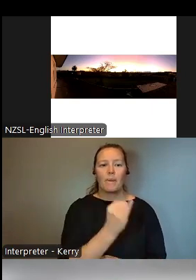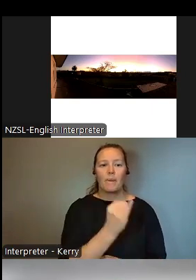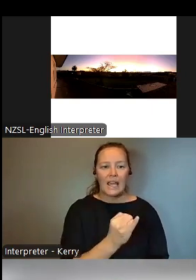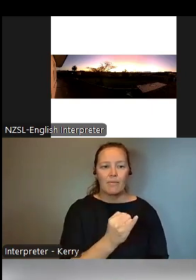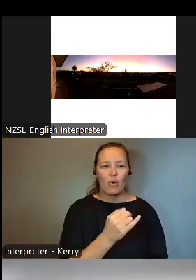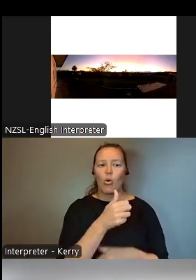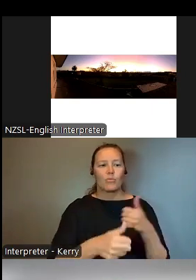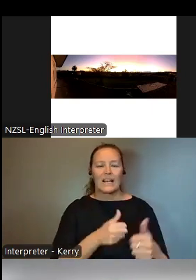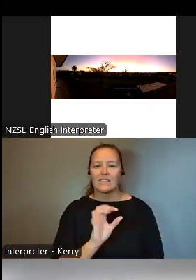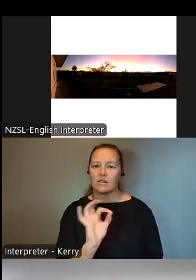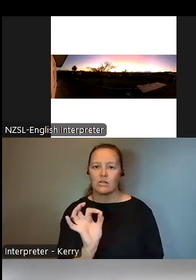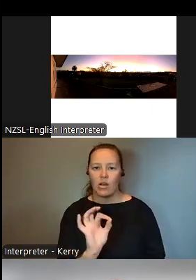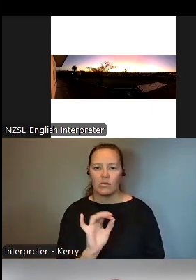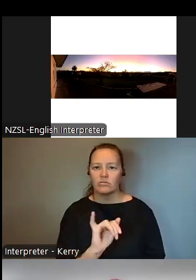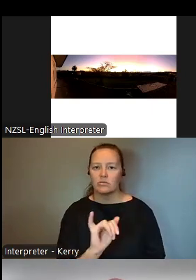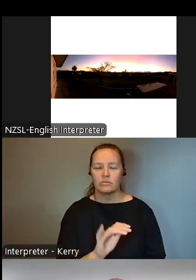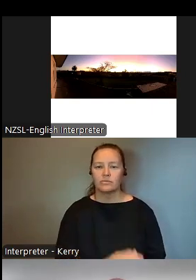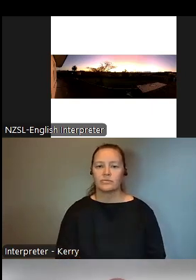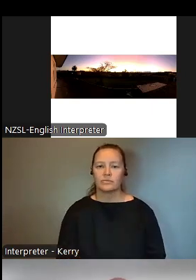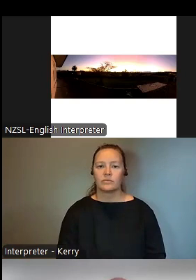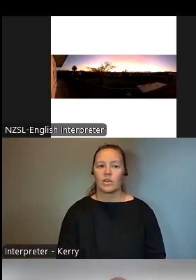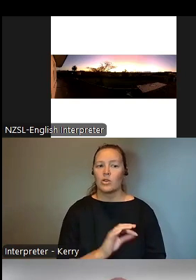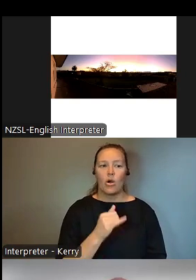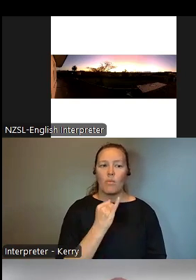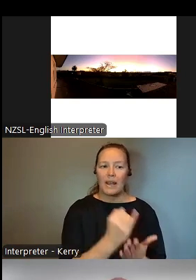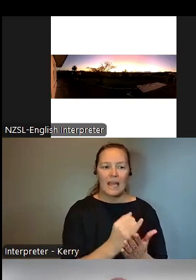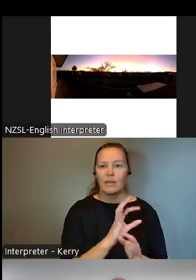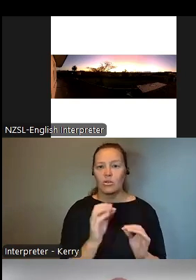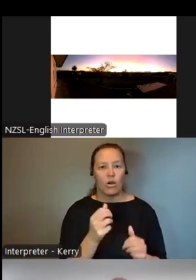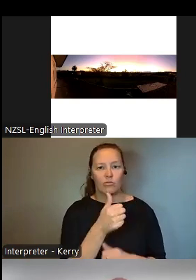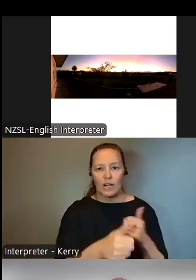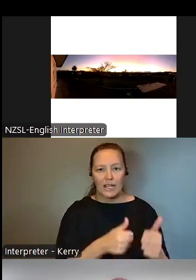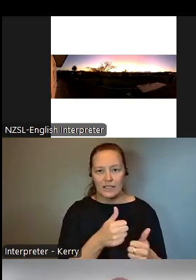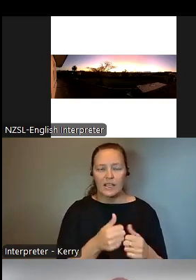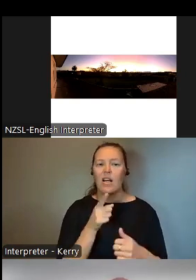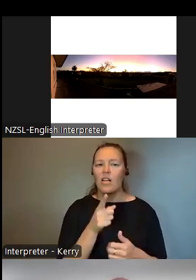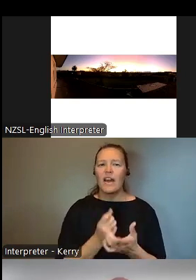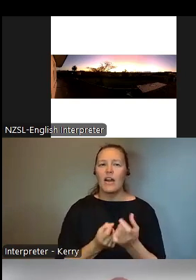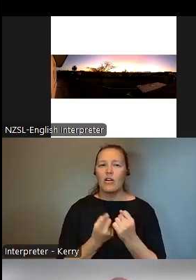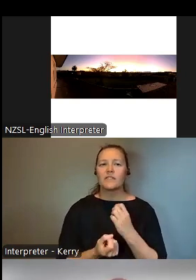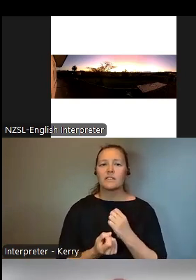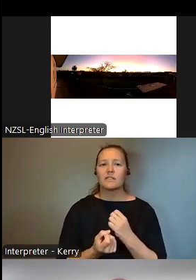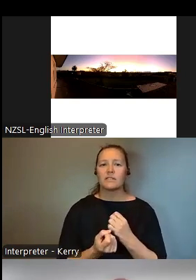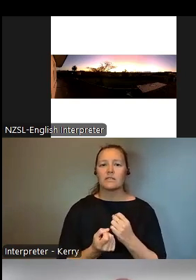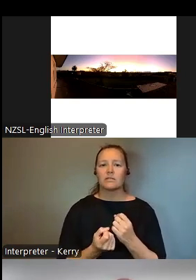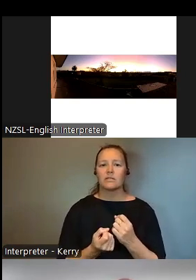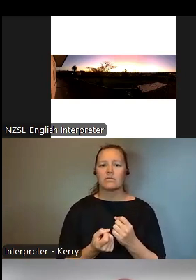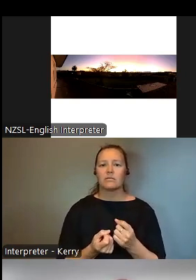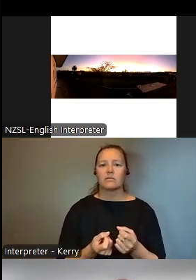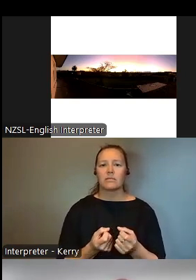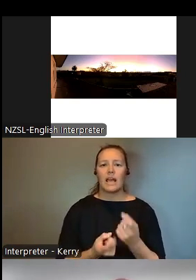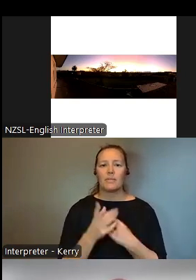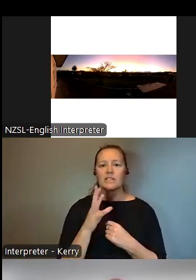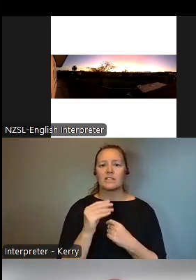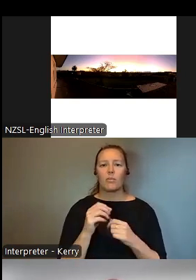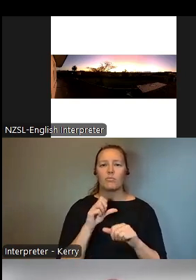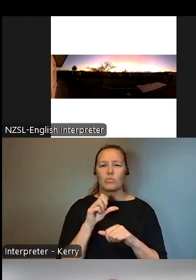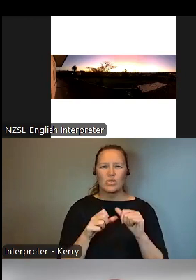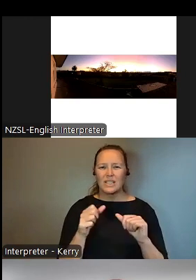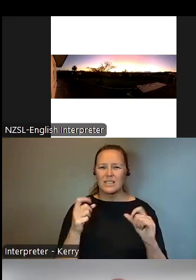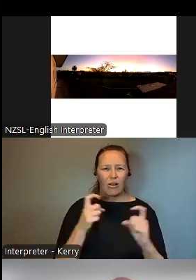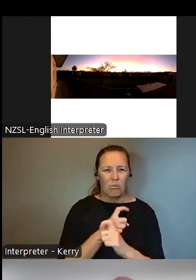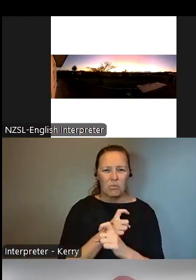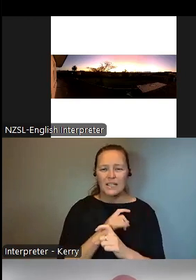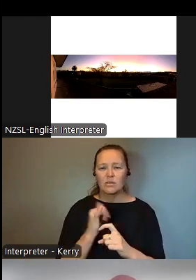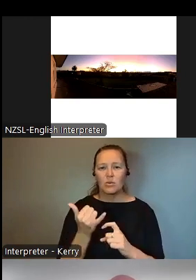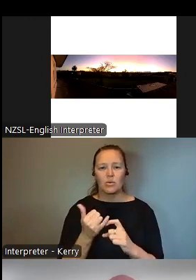praiseworthy. It often results or emerges from process complexity, or the complexity